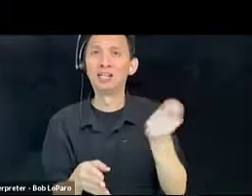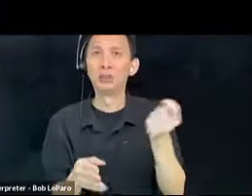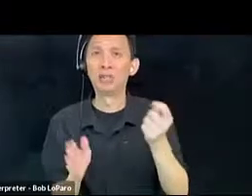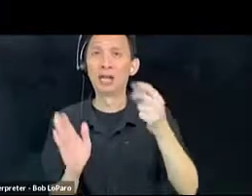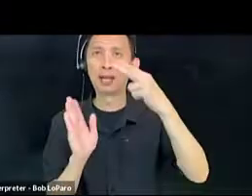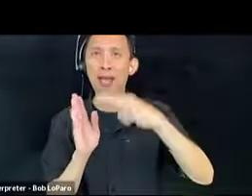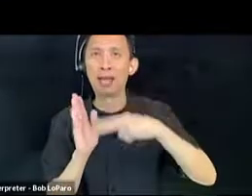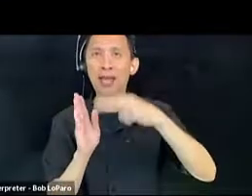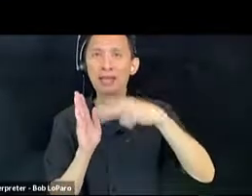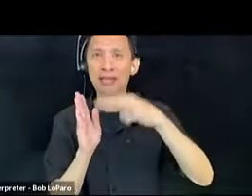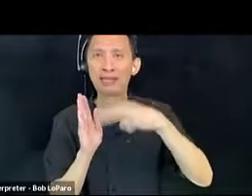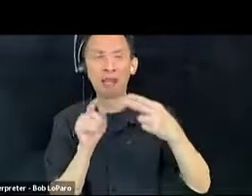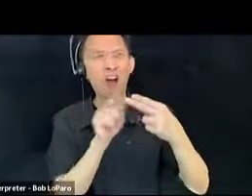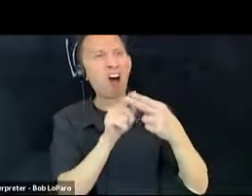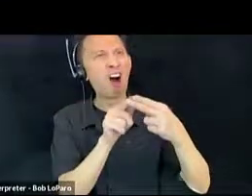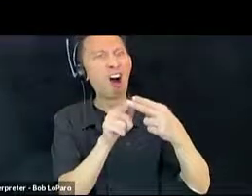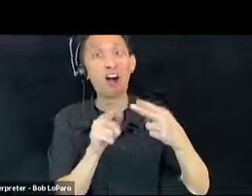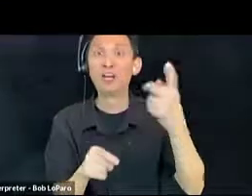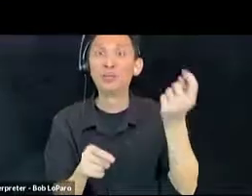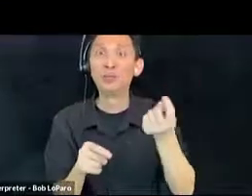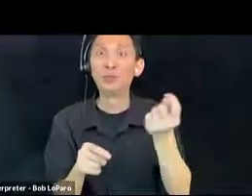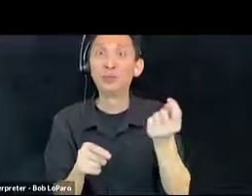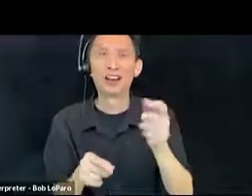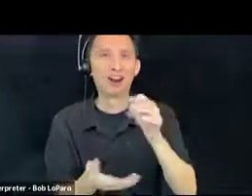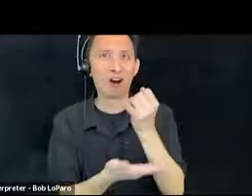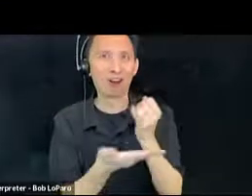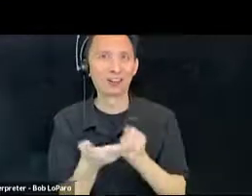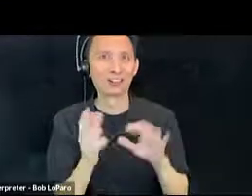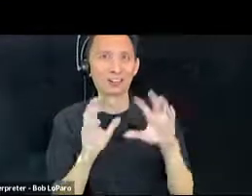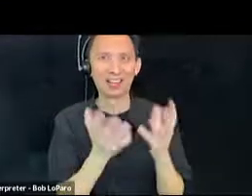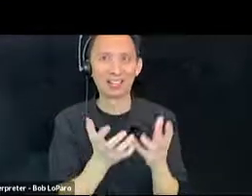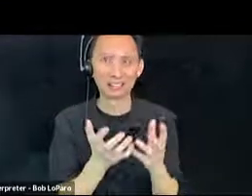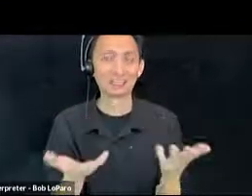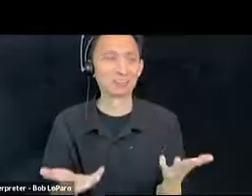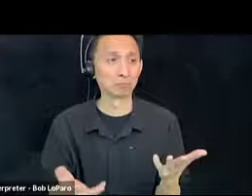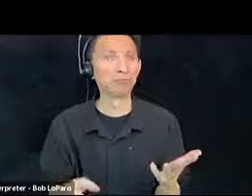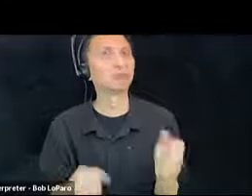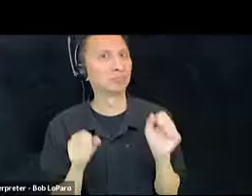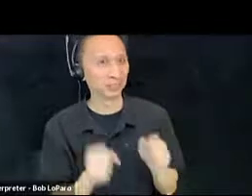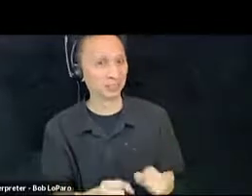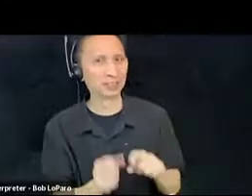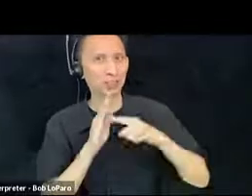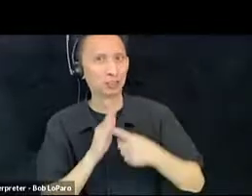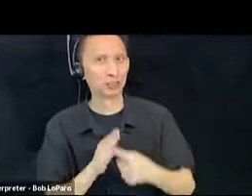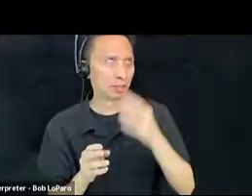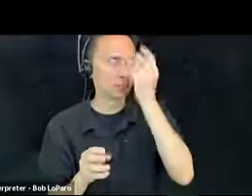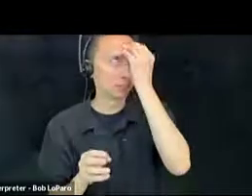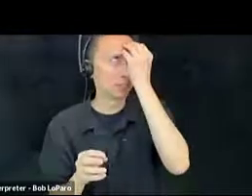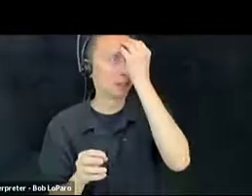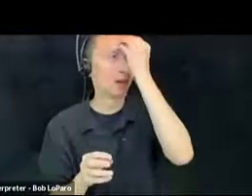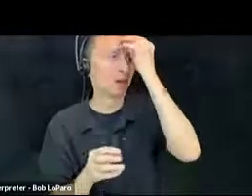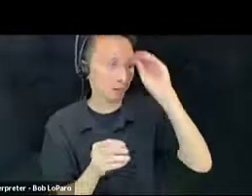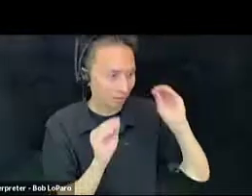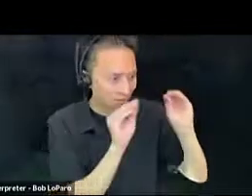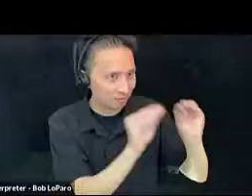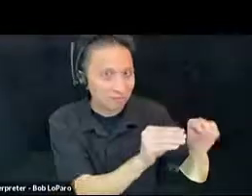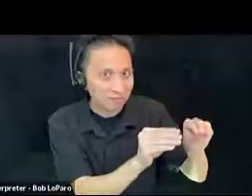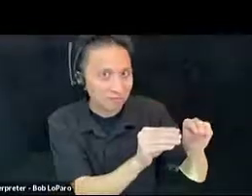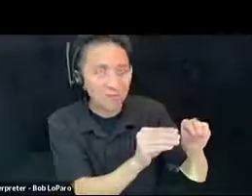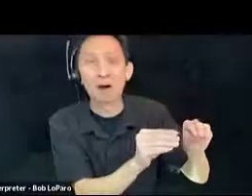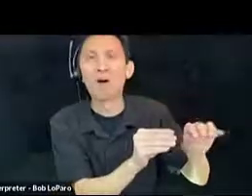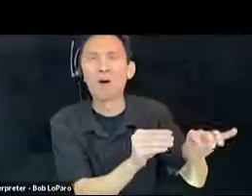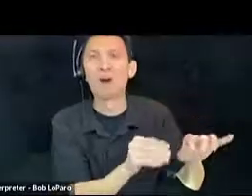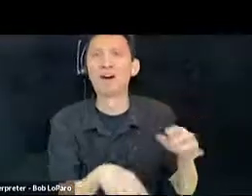but we can start to associate consistent events with that day of the week. So it helps again solidify those concepts